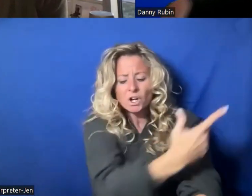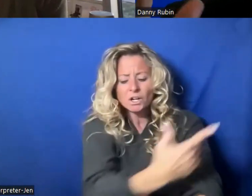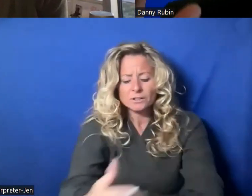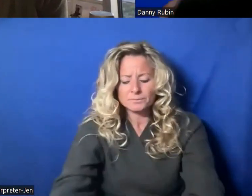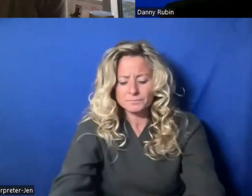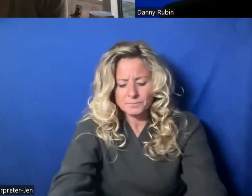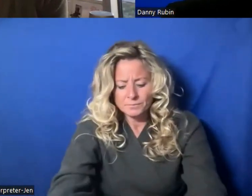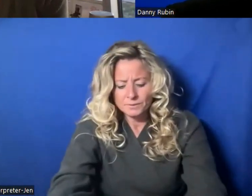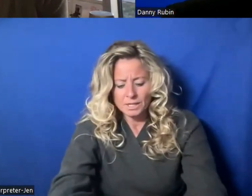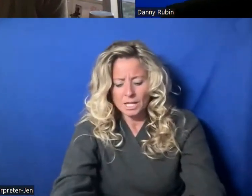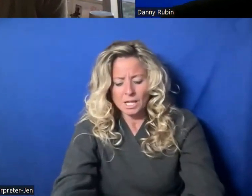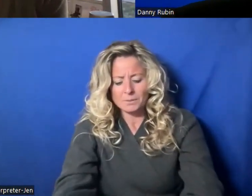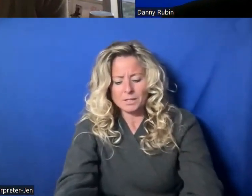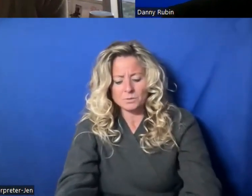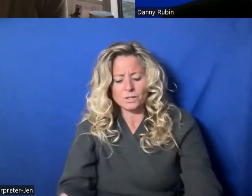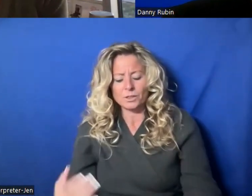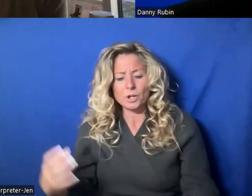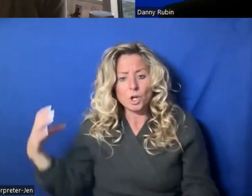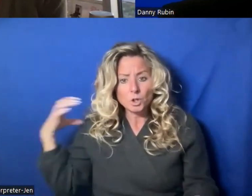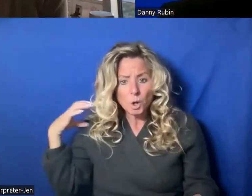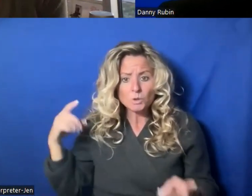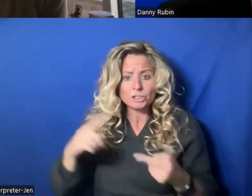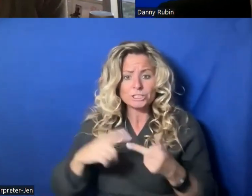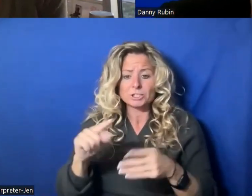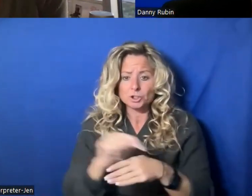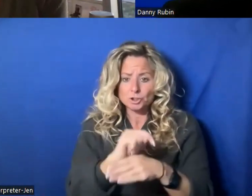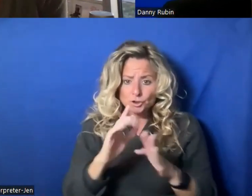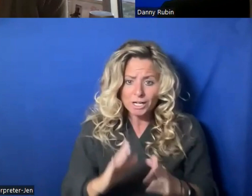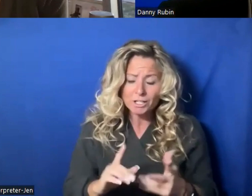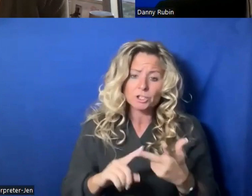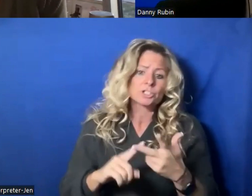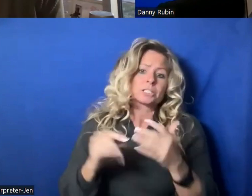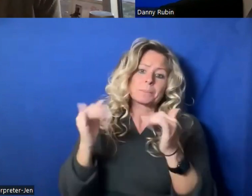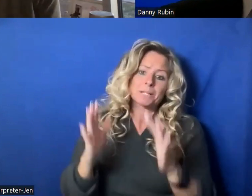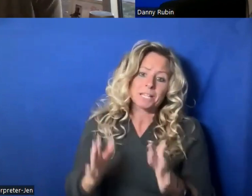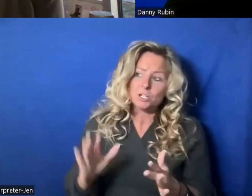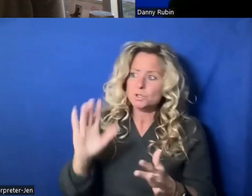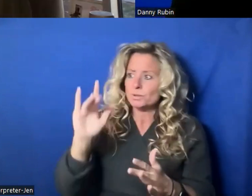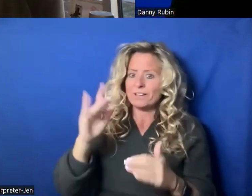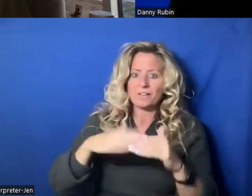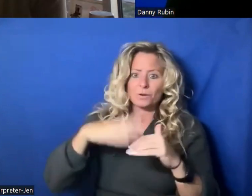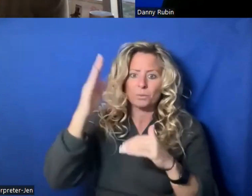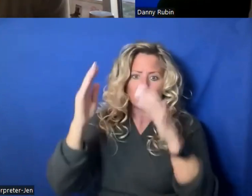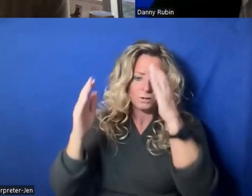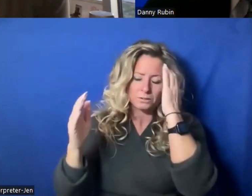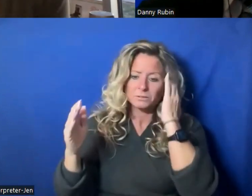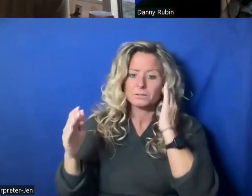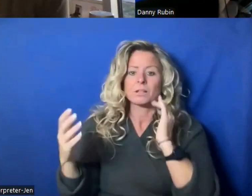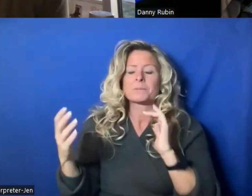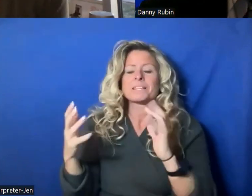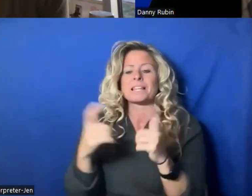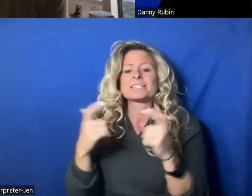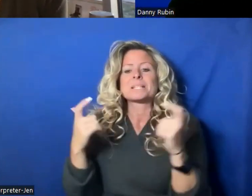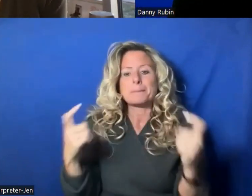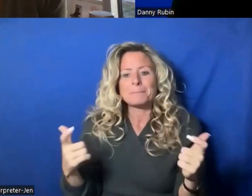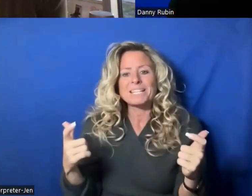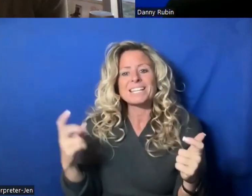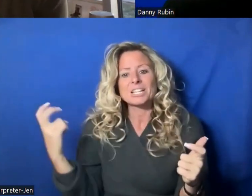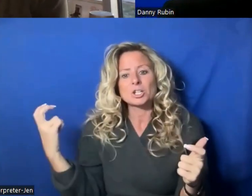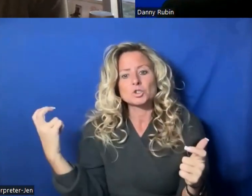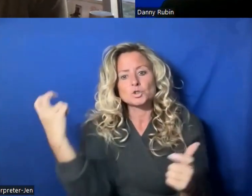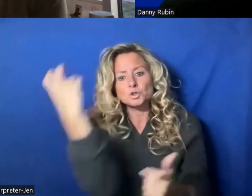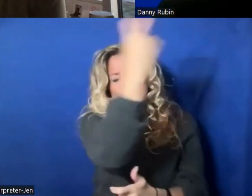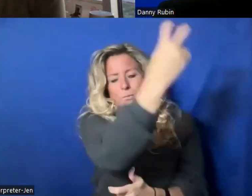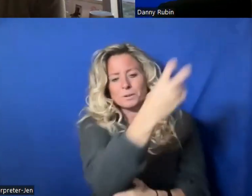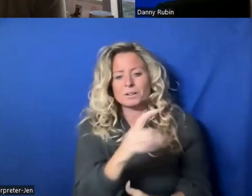all in with coaches, trainers, players. If it's 25 people or more, Mhm. it just that's a huge trip. It,